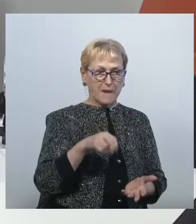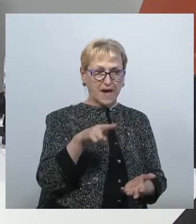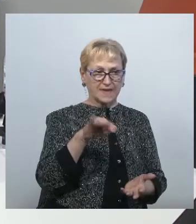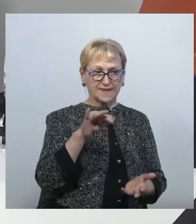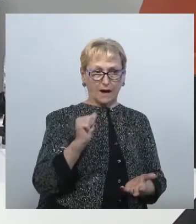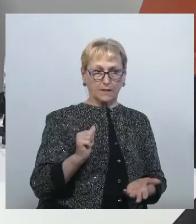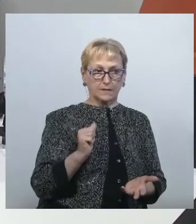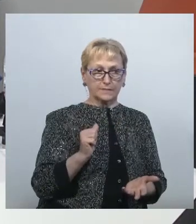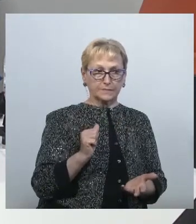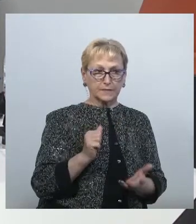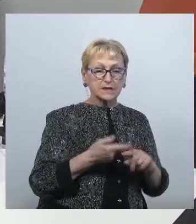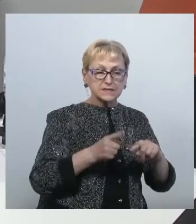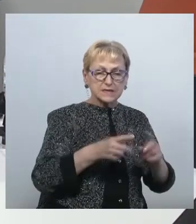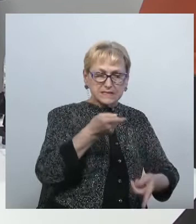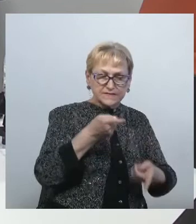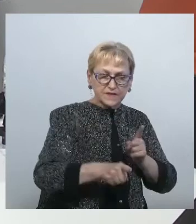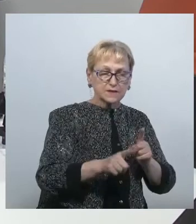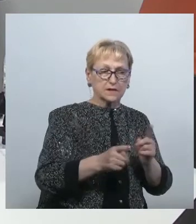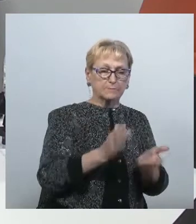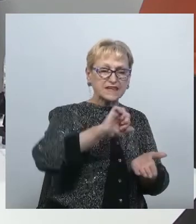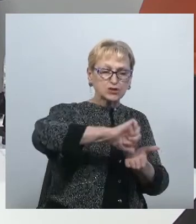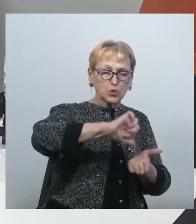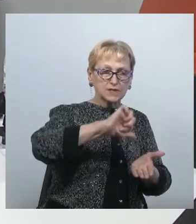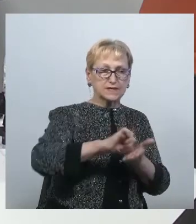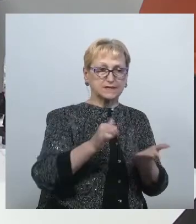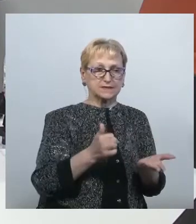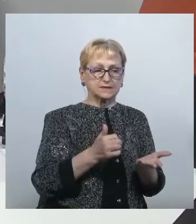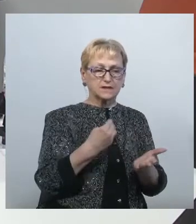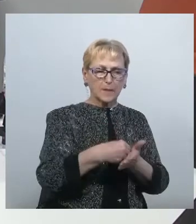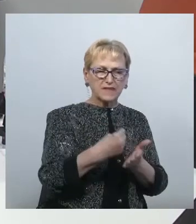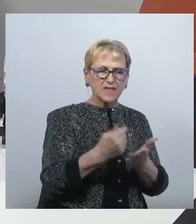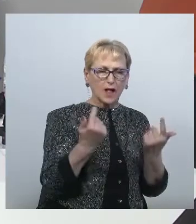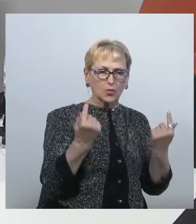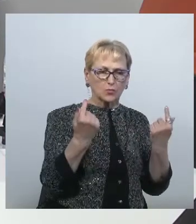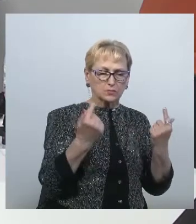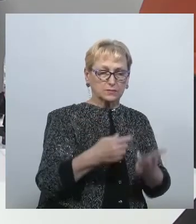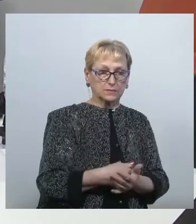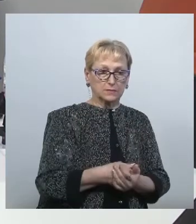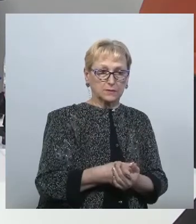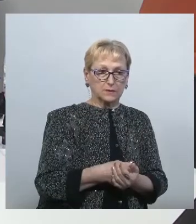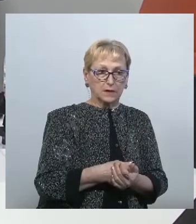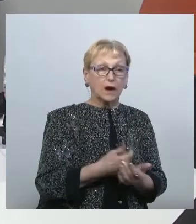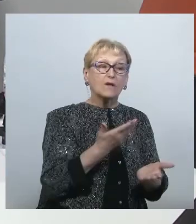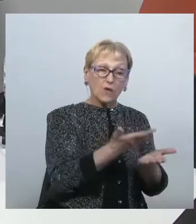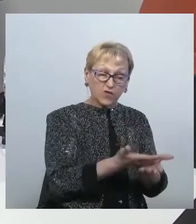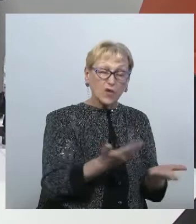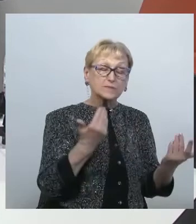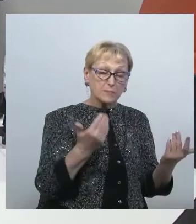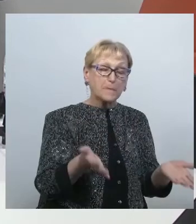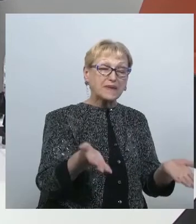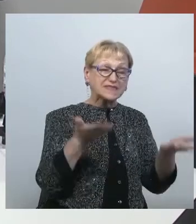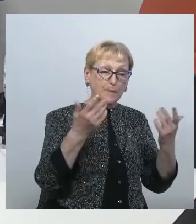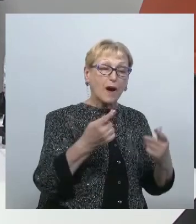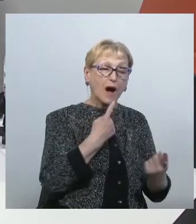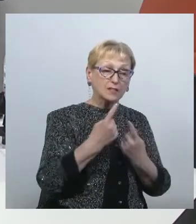Oligarchic media, this is a single sector in Ukraine where there are lots of money by the oligarchs.